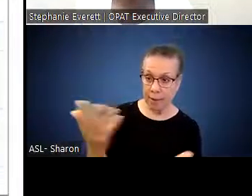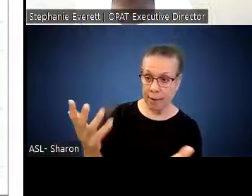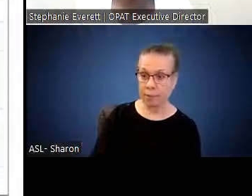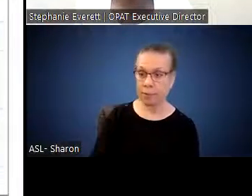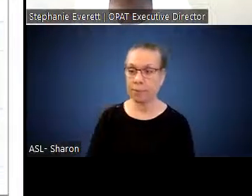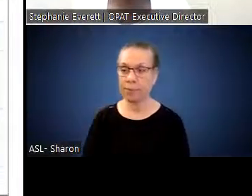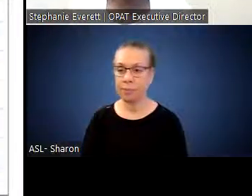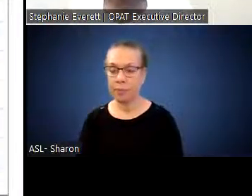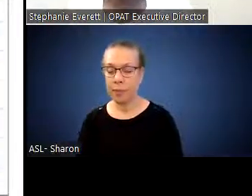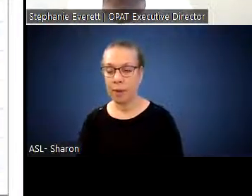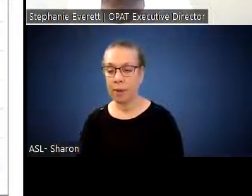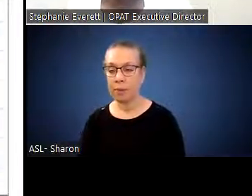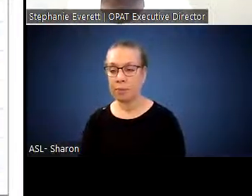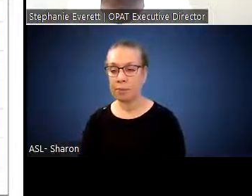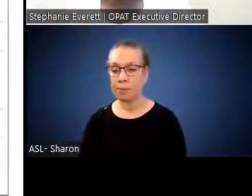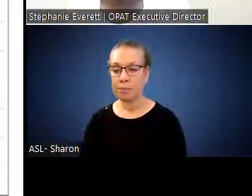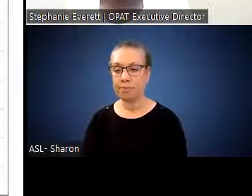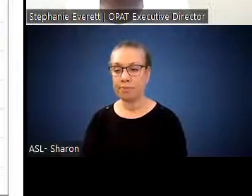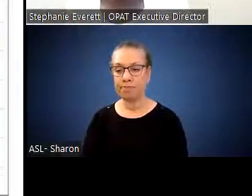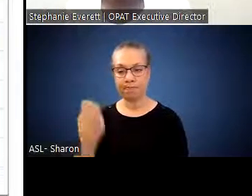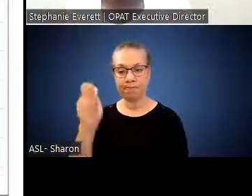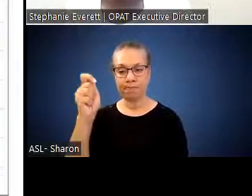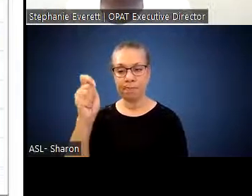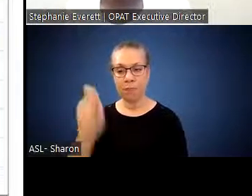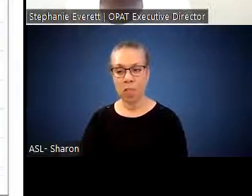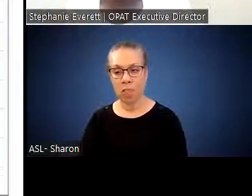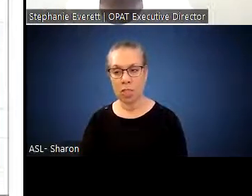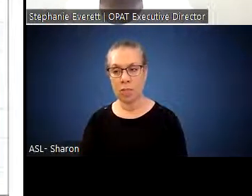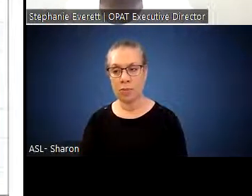I have one thing I was going to ask about.